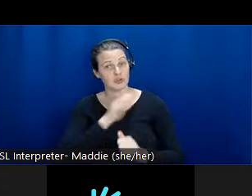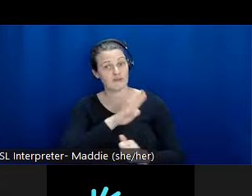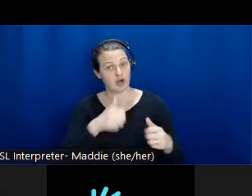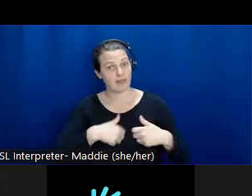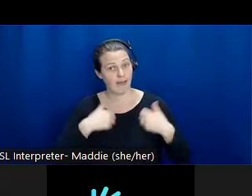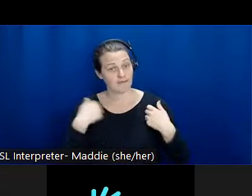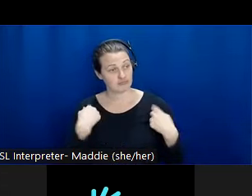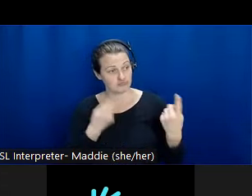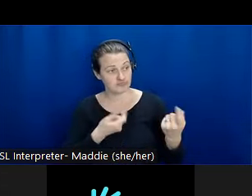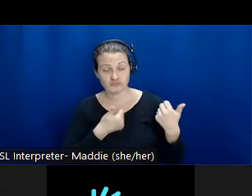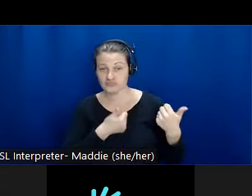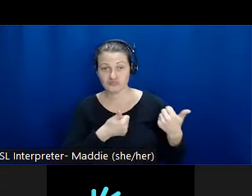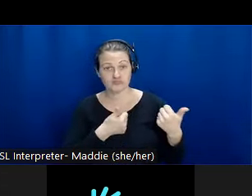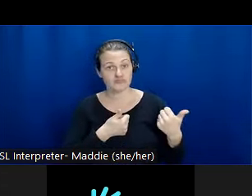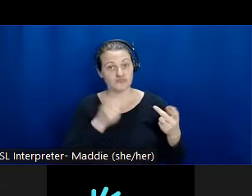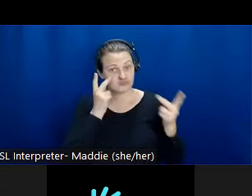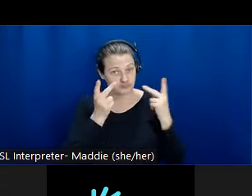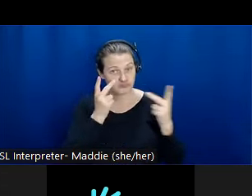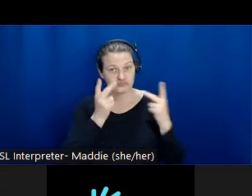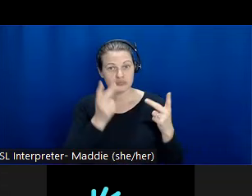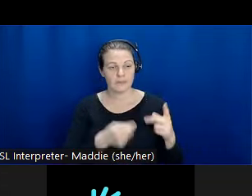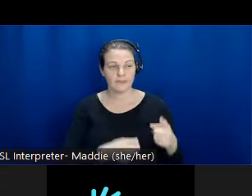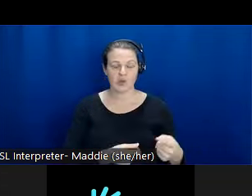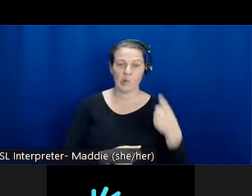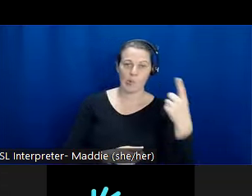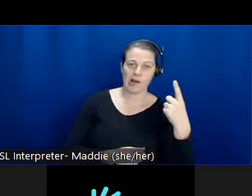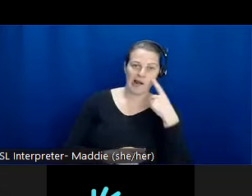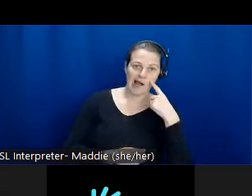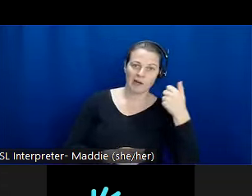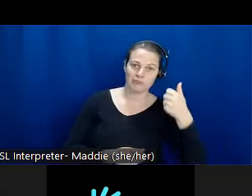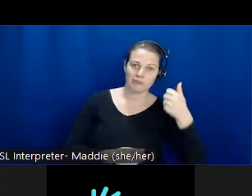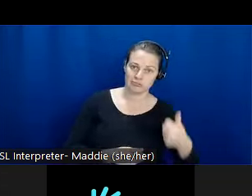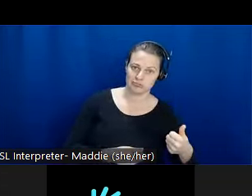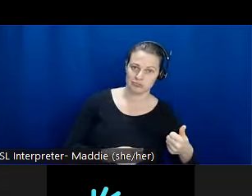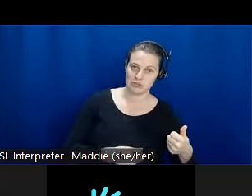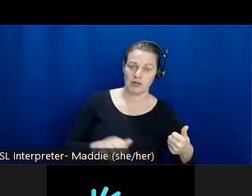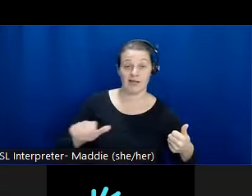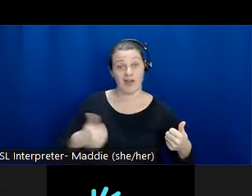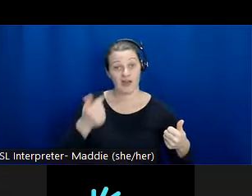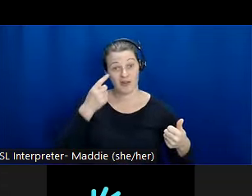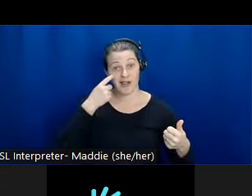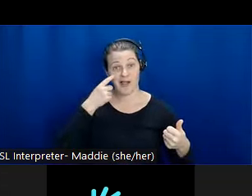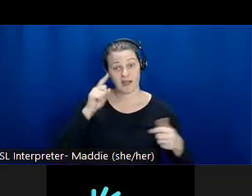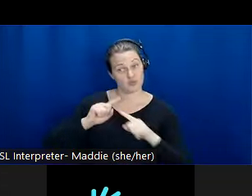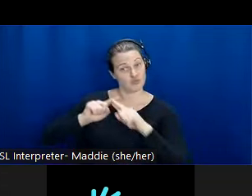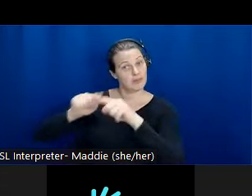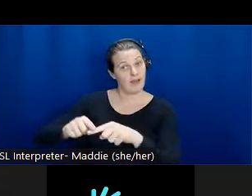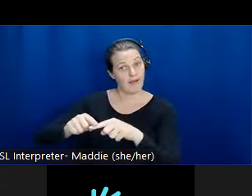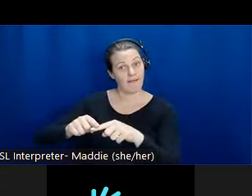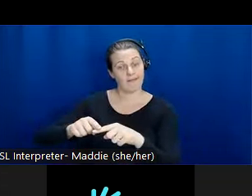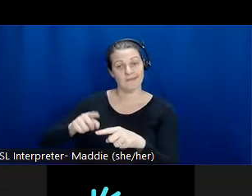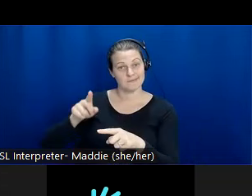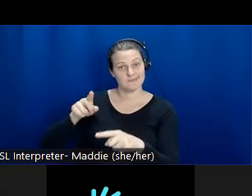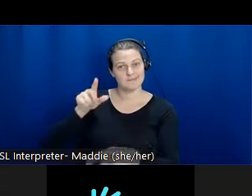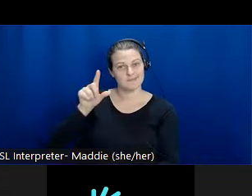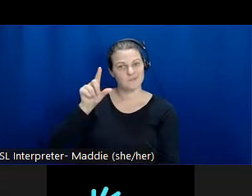One eye became really poor. The other eye was what she was relying on. That eye saw maybe 20/40, which is